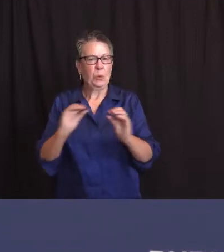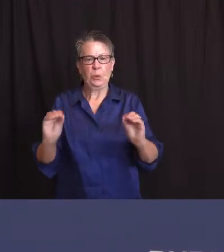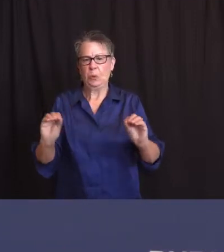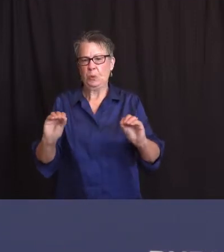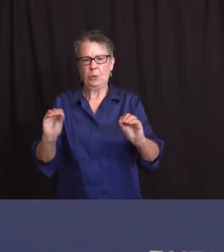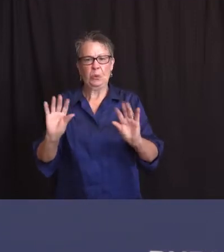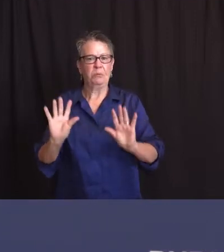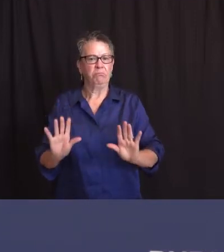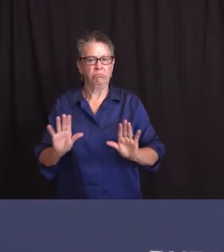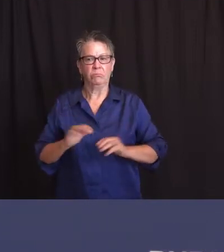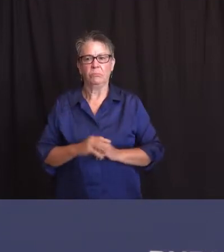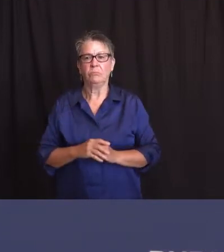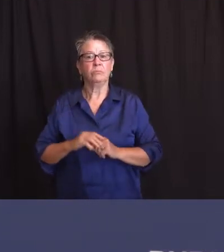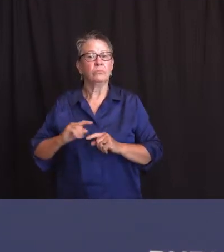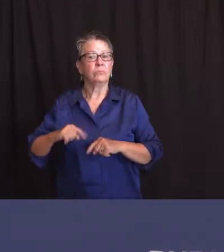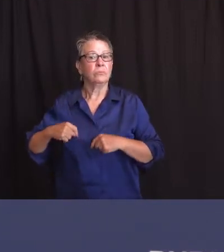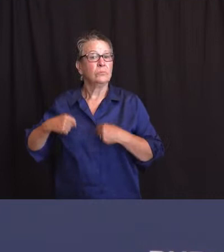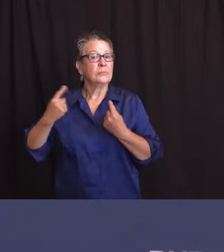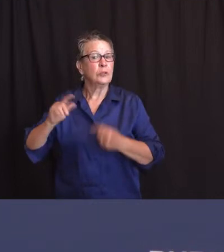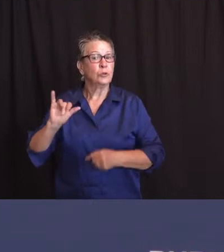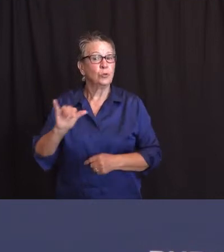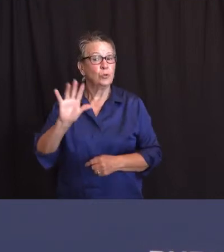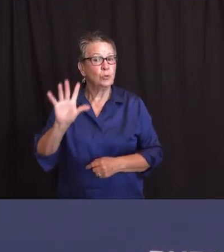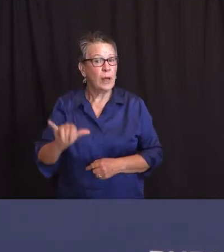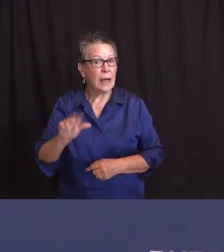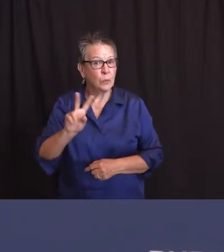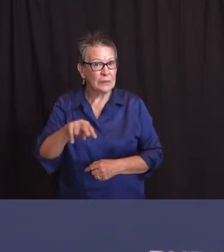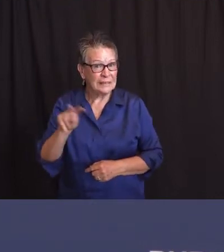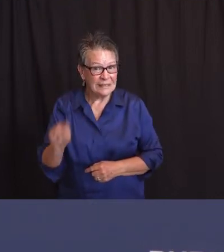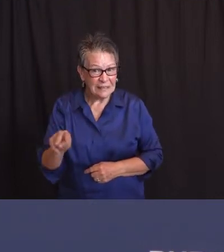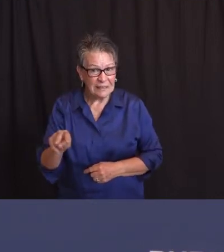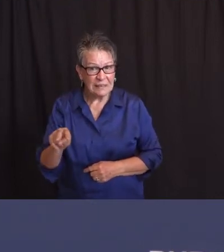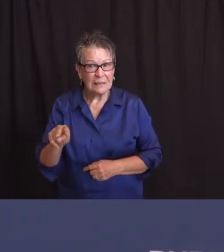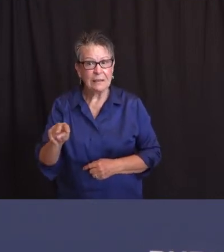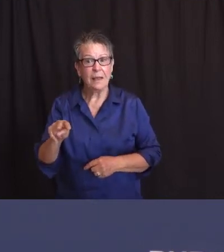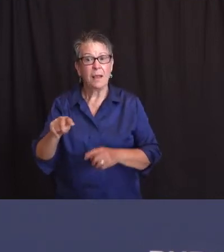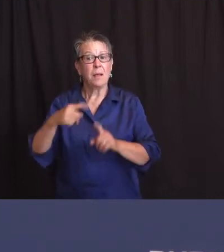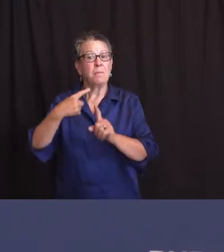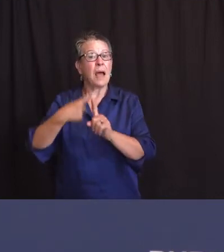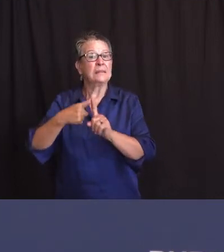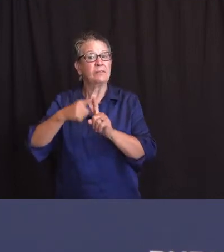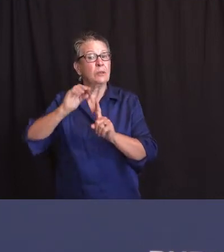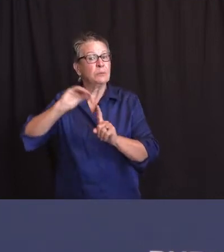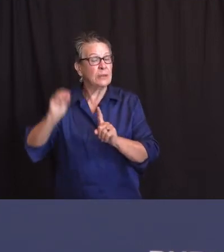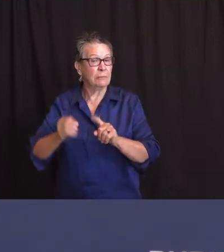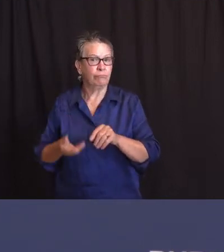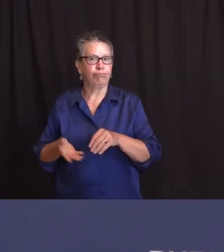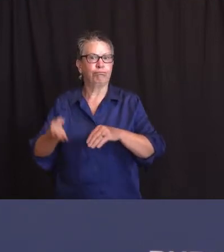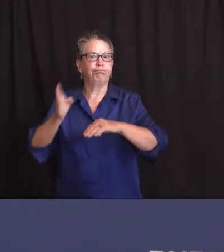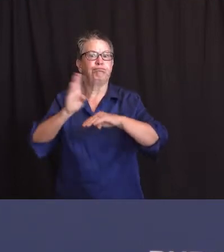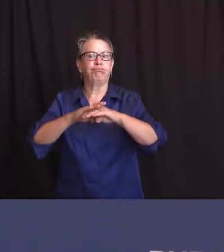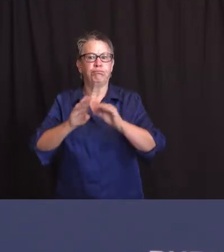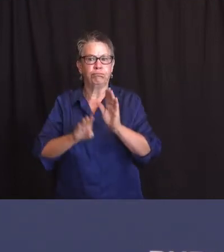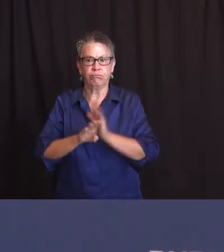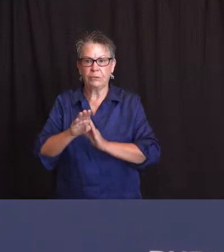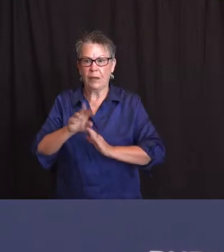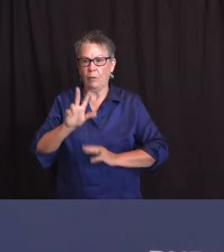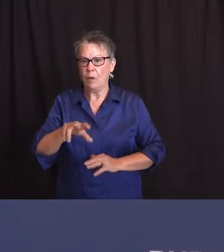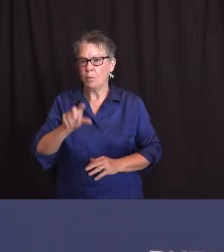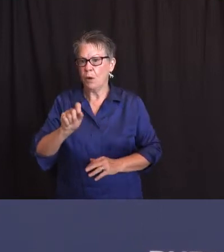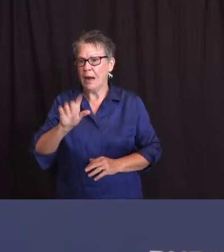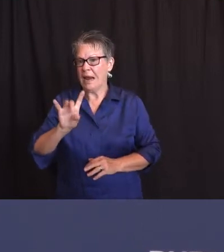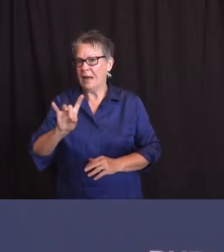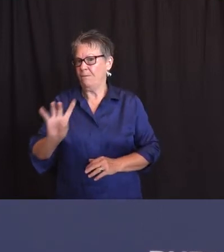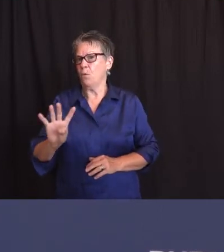of July 22nd, the percent positivity in the state is up. It is 3.84%.